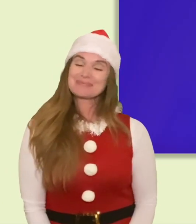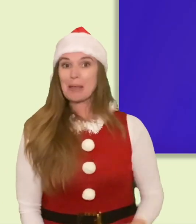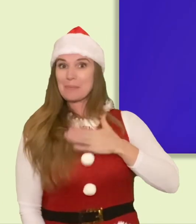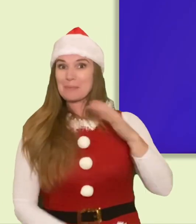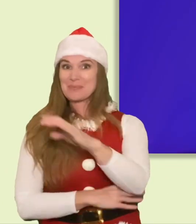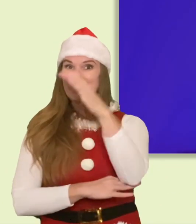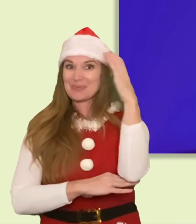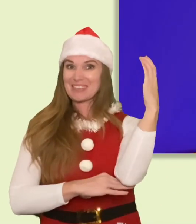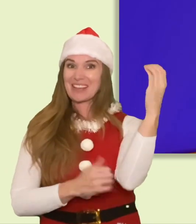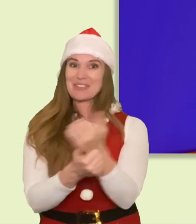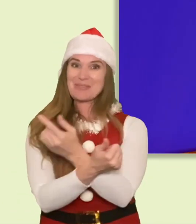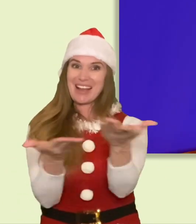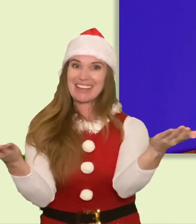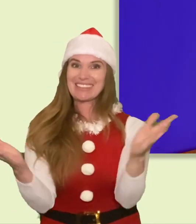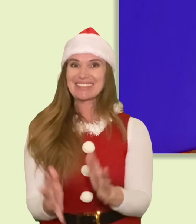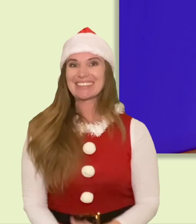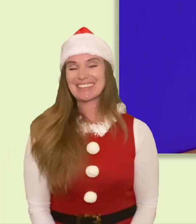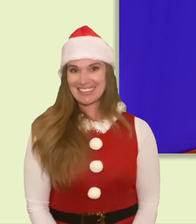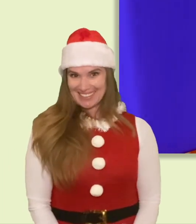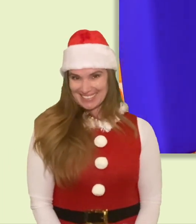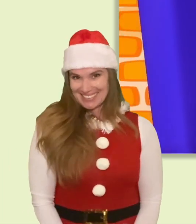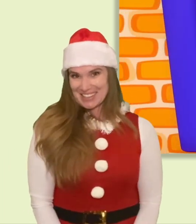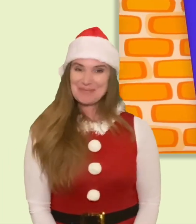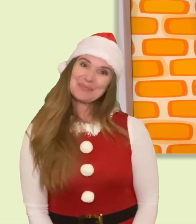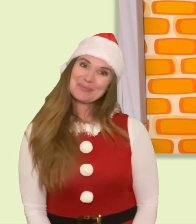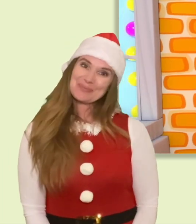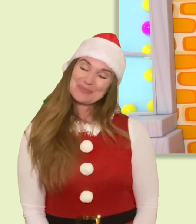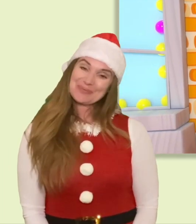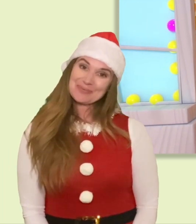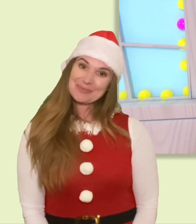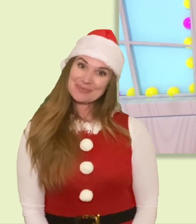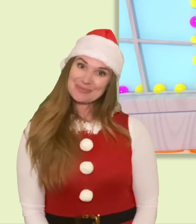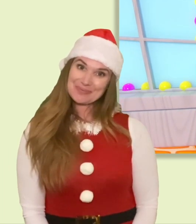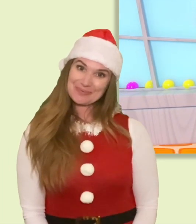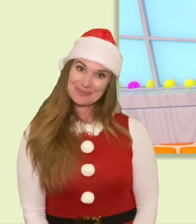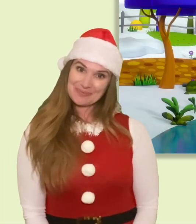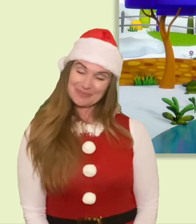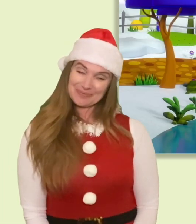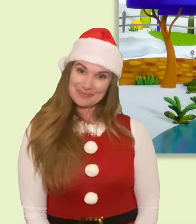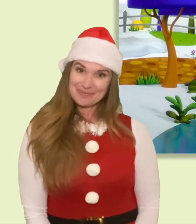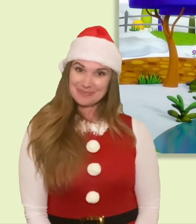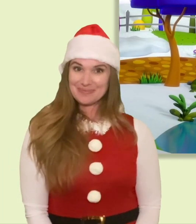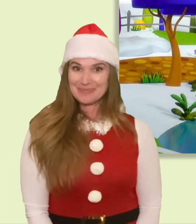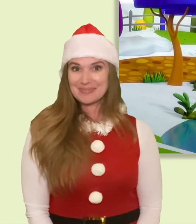Merry Christmas, everyone!